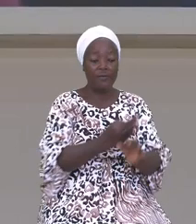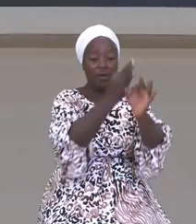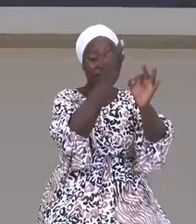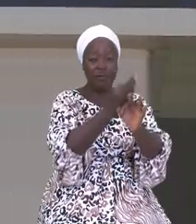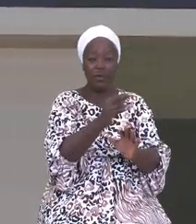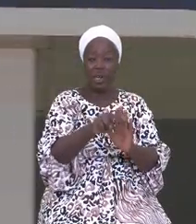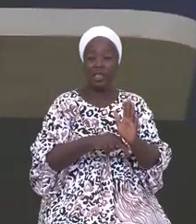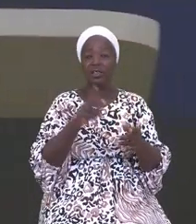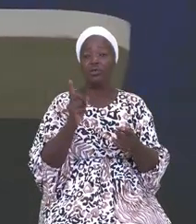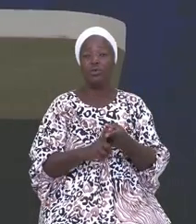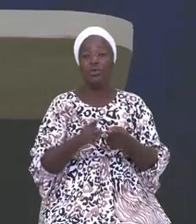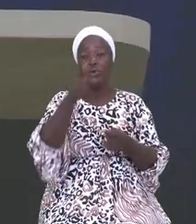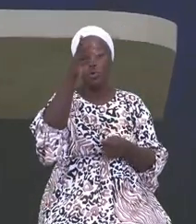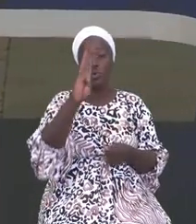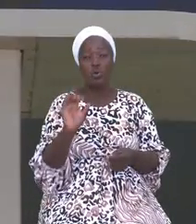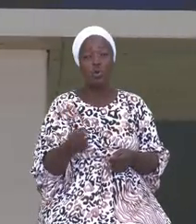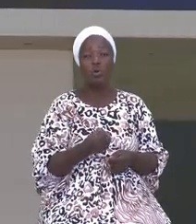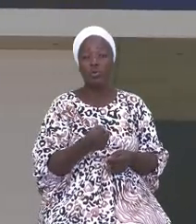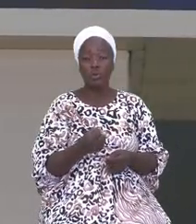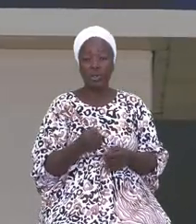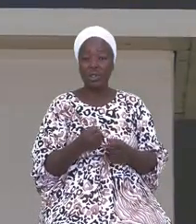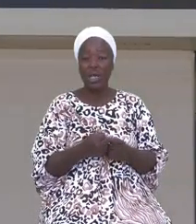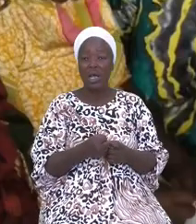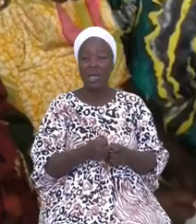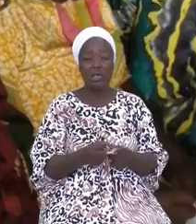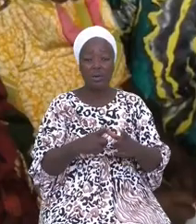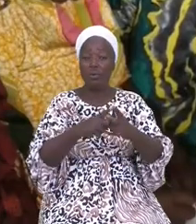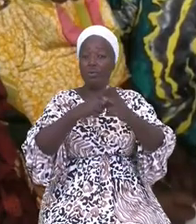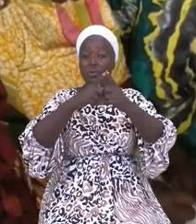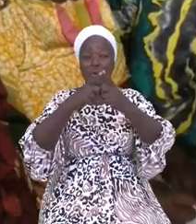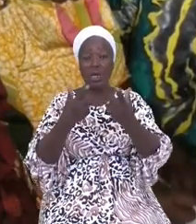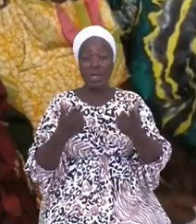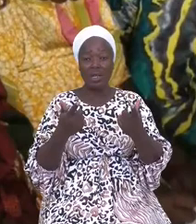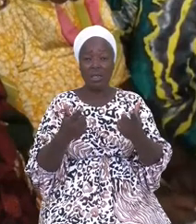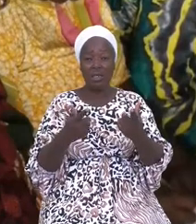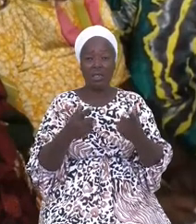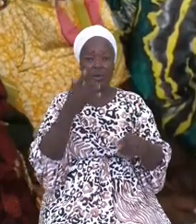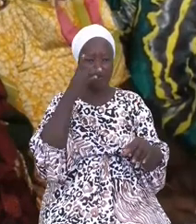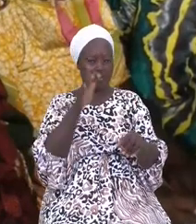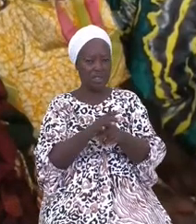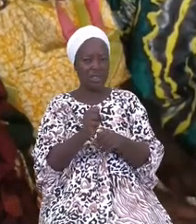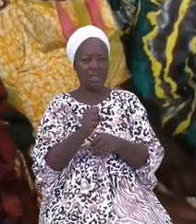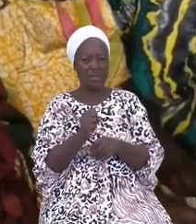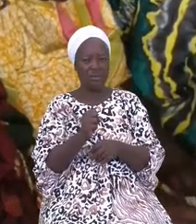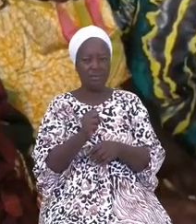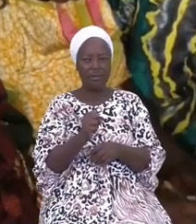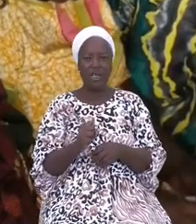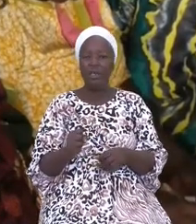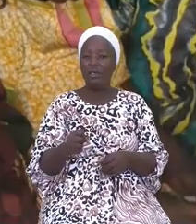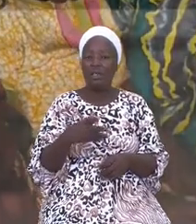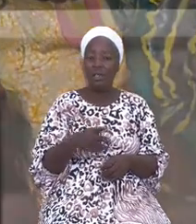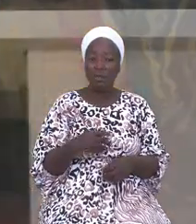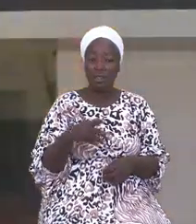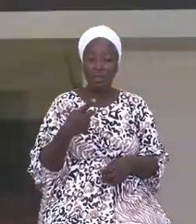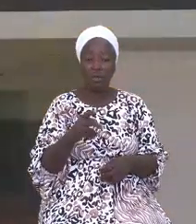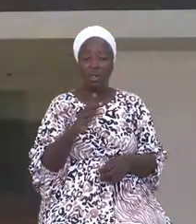to God's immutable promises. Immutable promises. I want you to